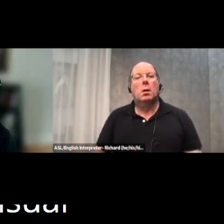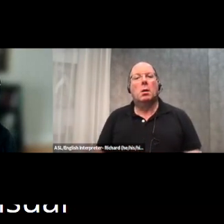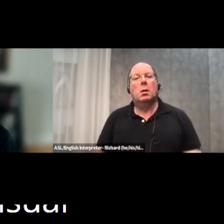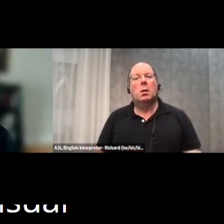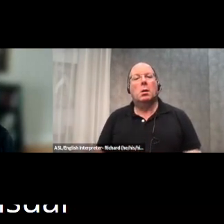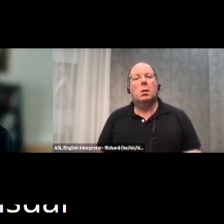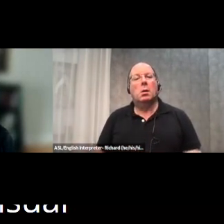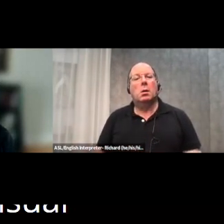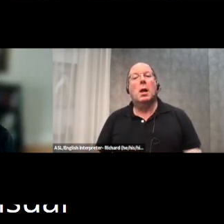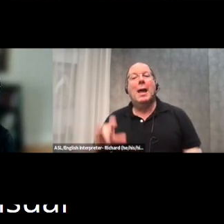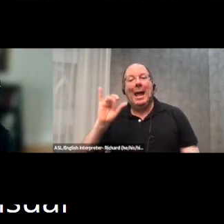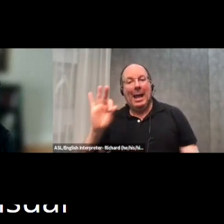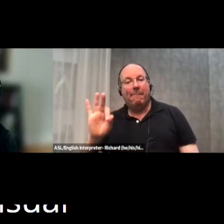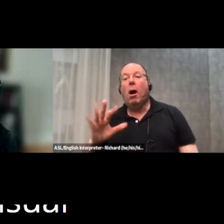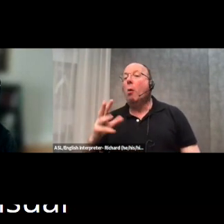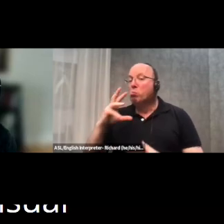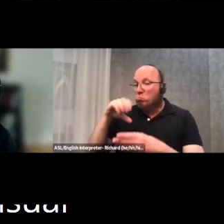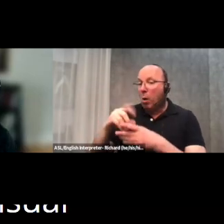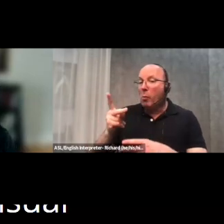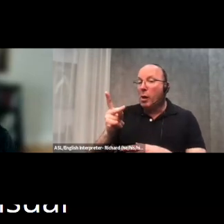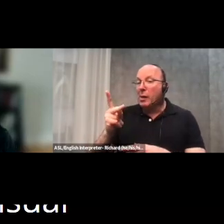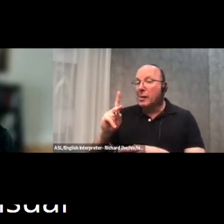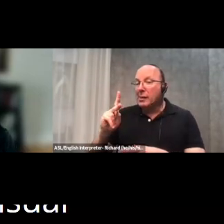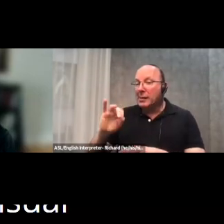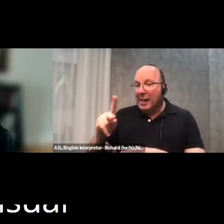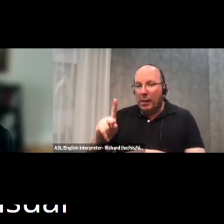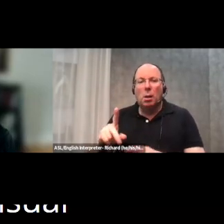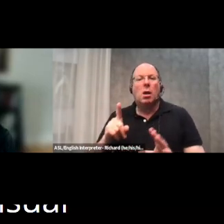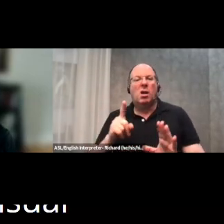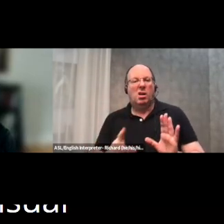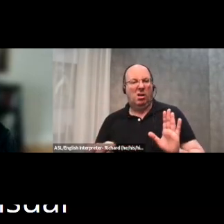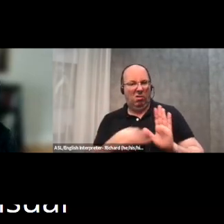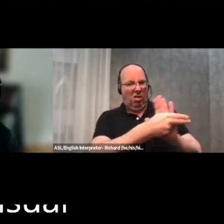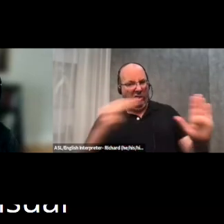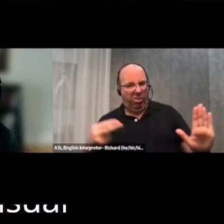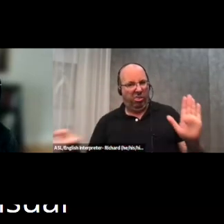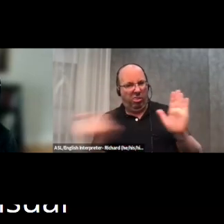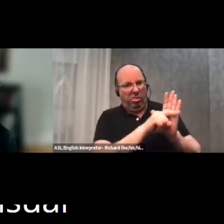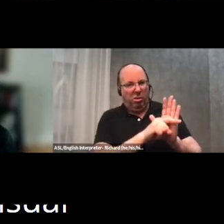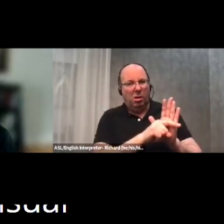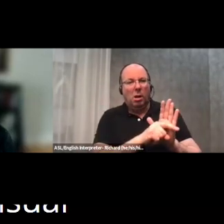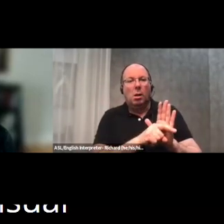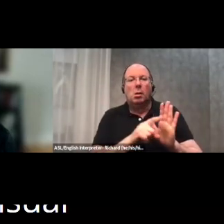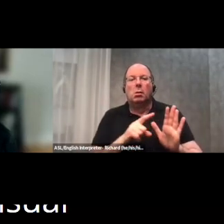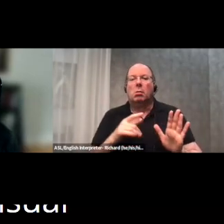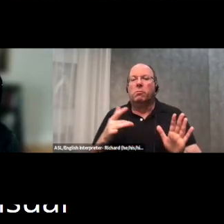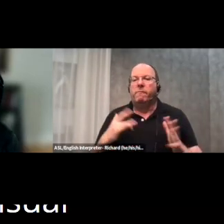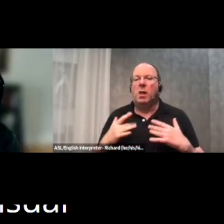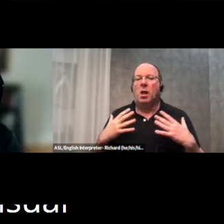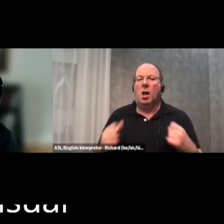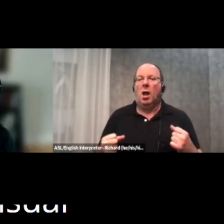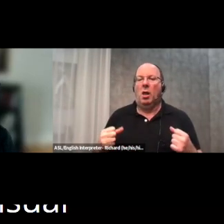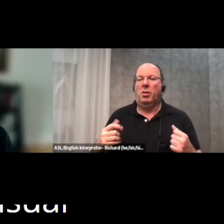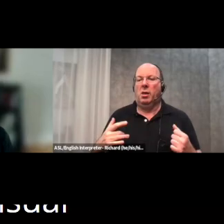people involved in kink can negatively affect health and well-being, and that we have to understand